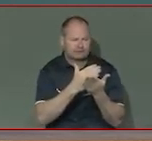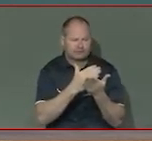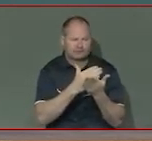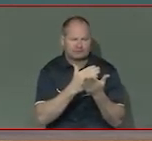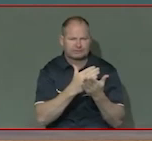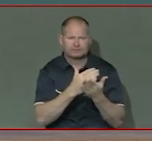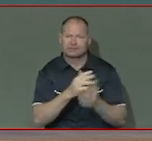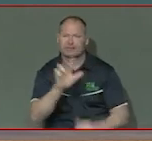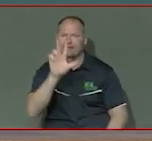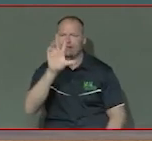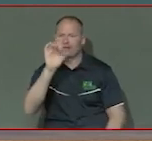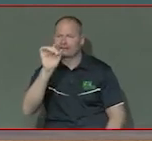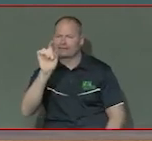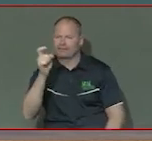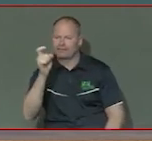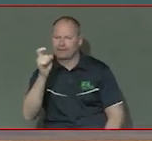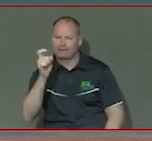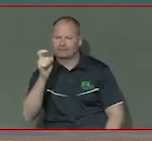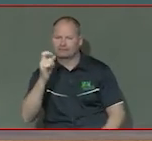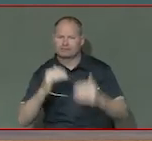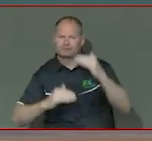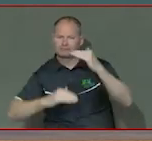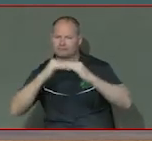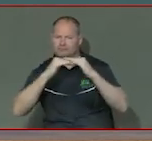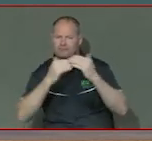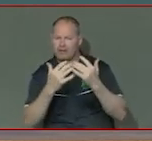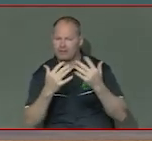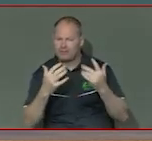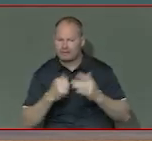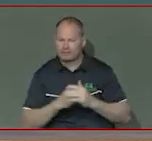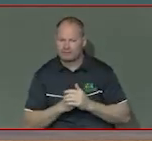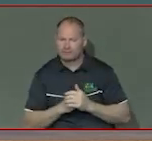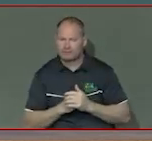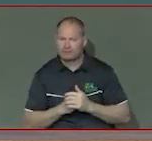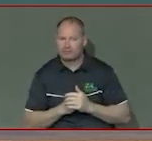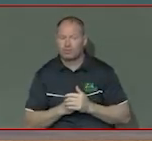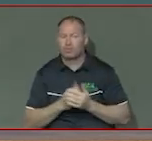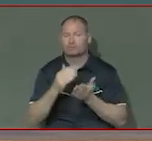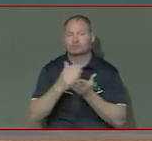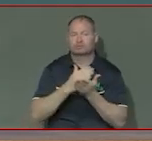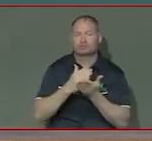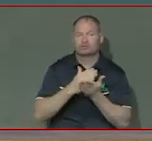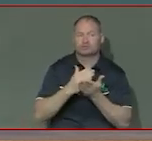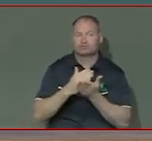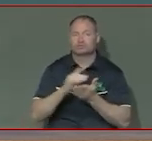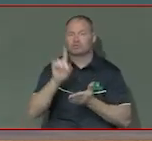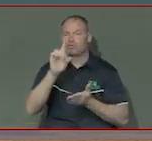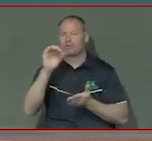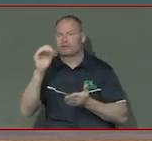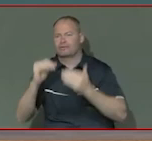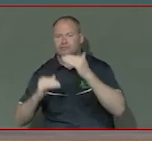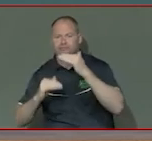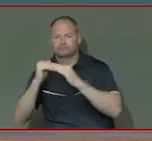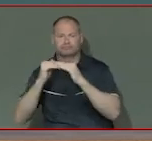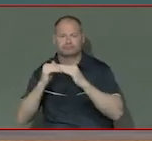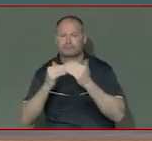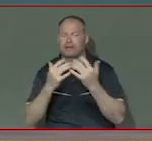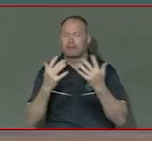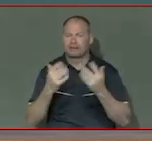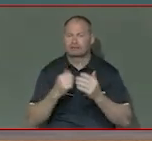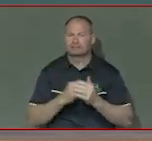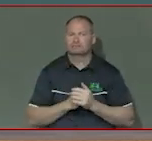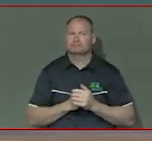that 80,000 get that dividends, and how many shares got the 100,000. So let's